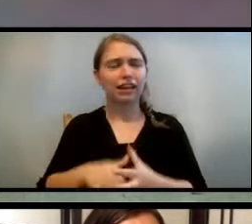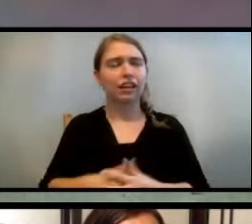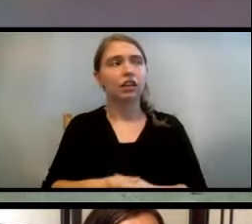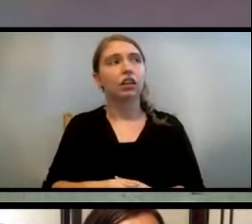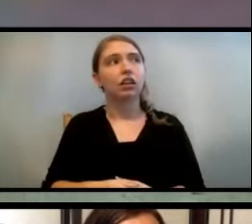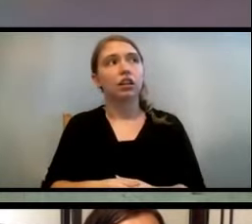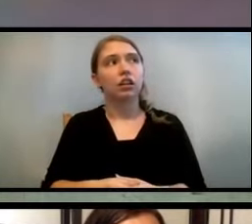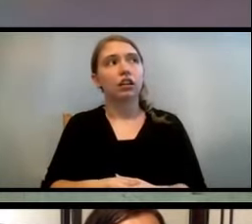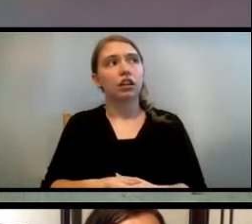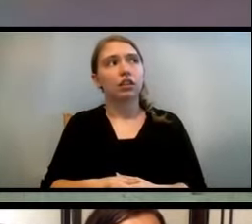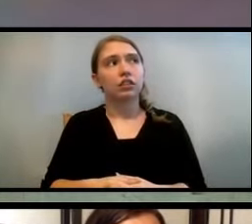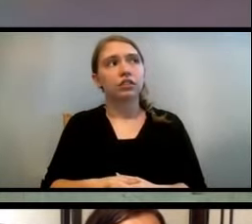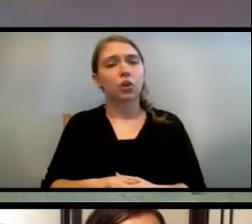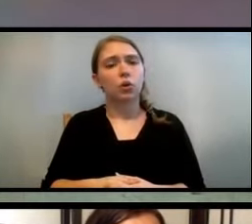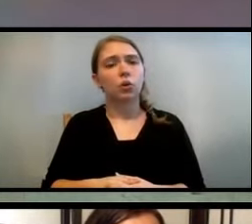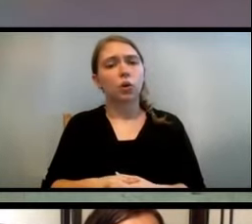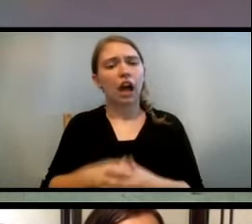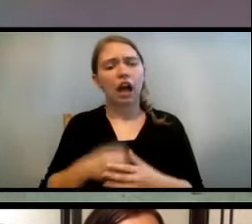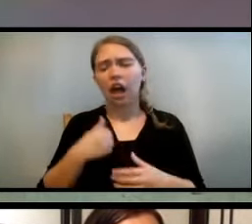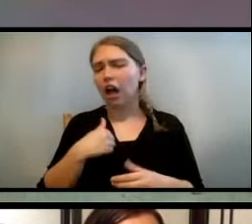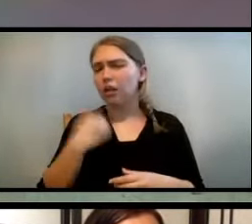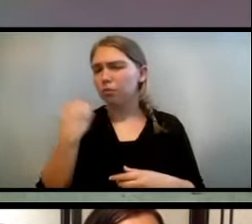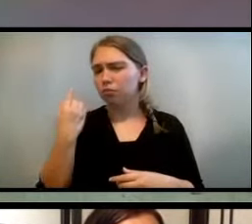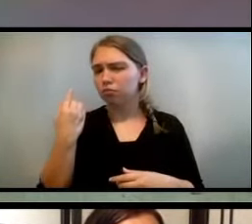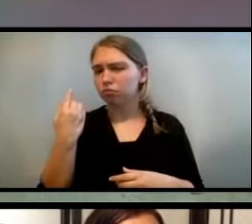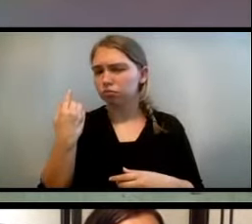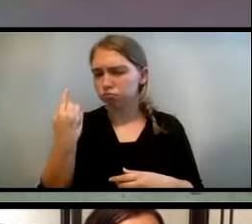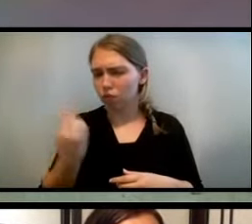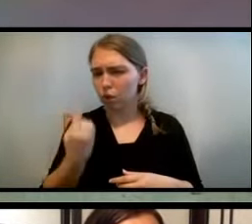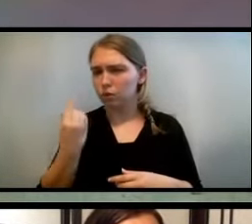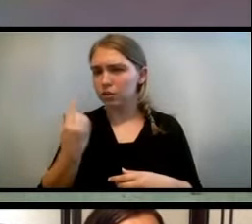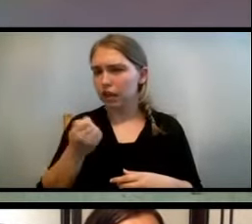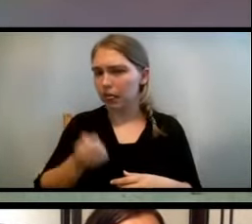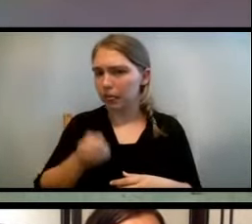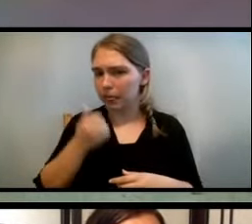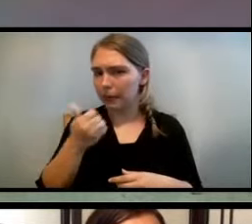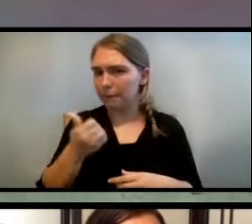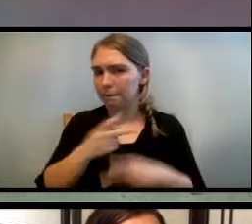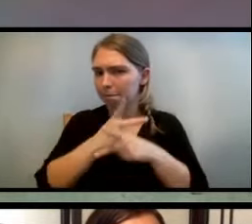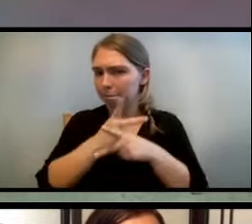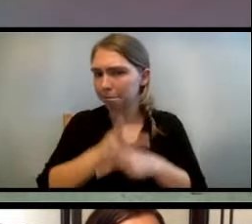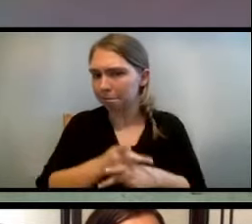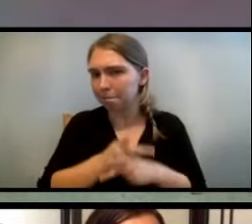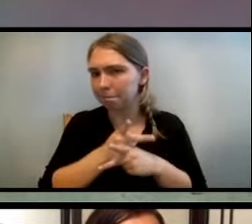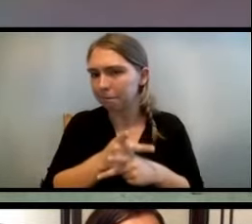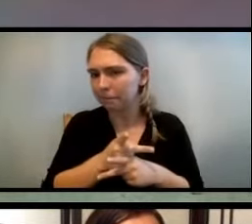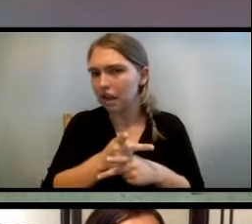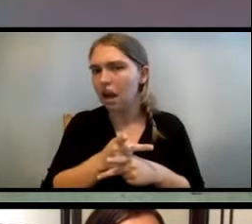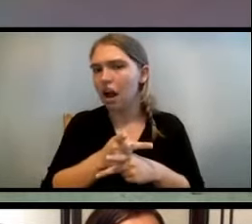I do go in with a little bit of caution, in that I do try to keep up with what's being